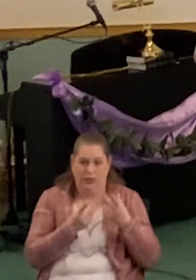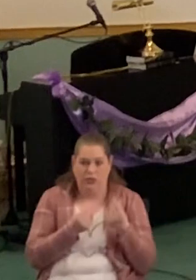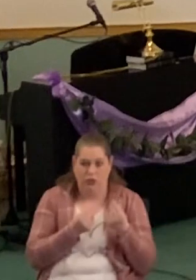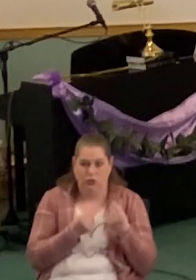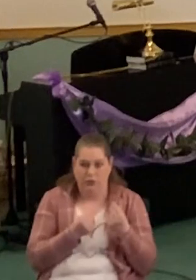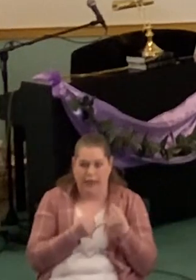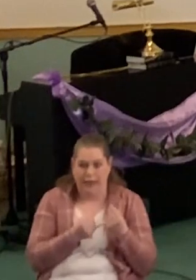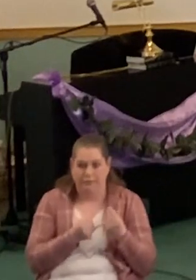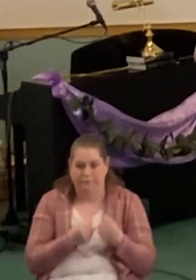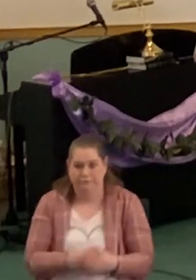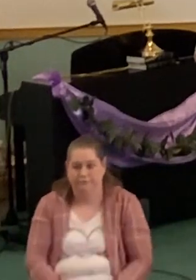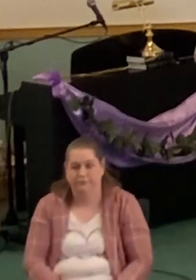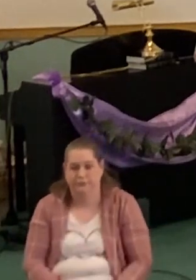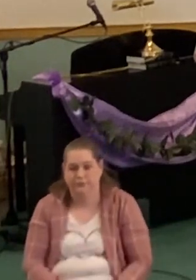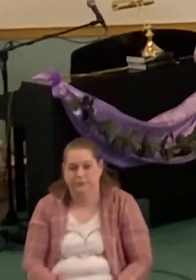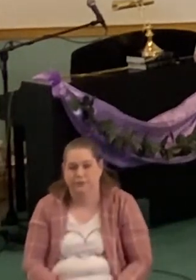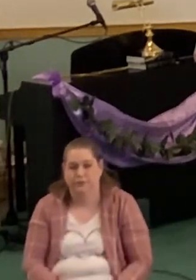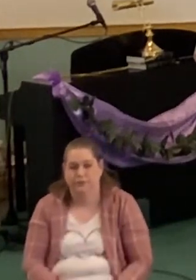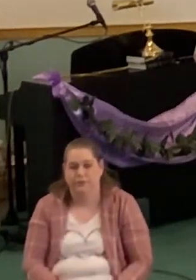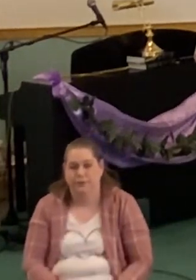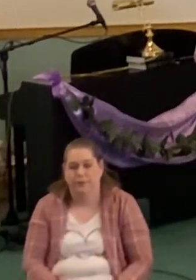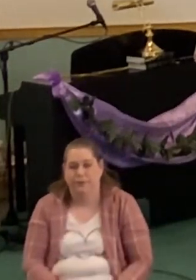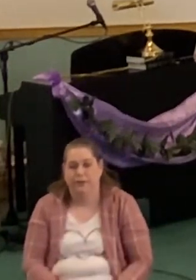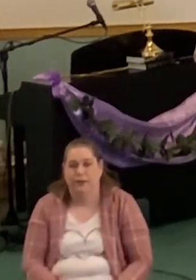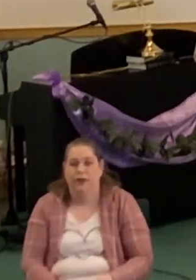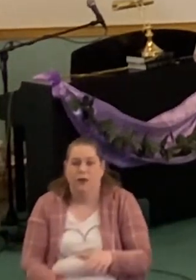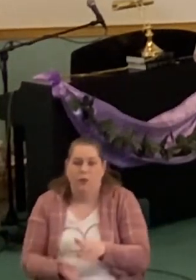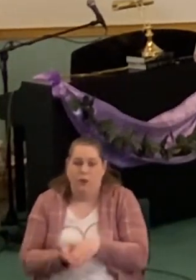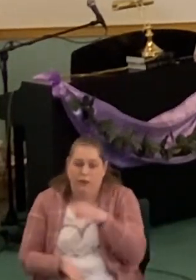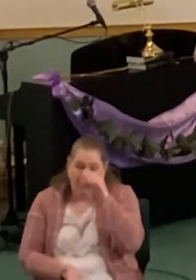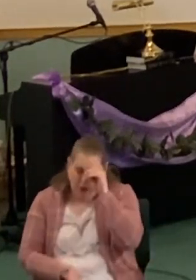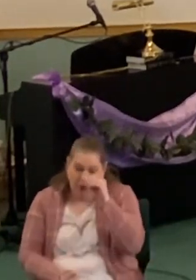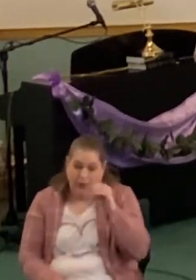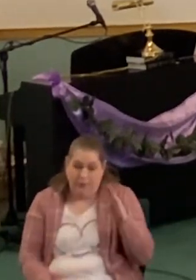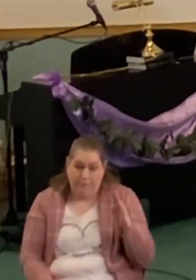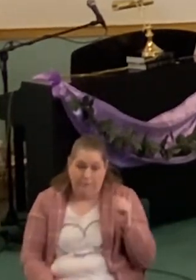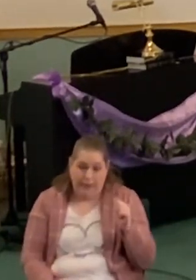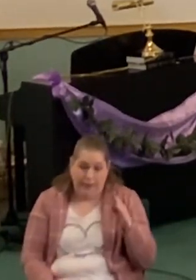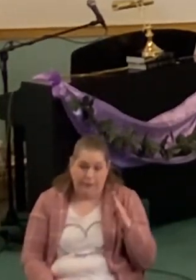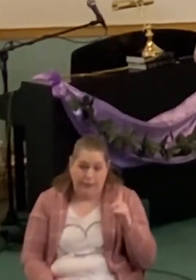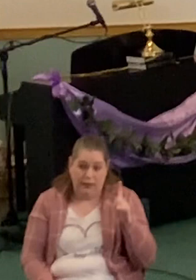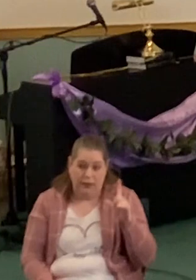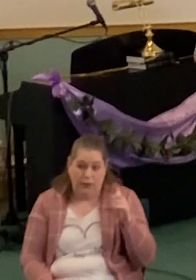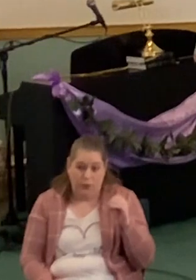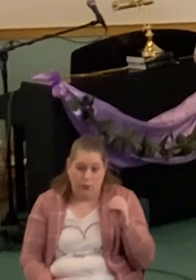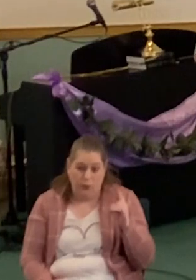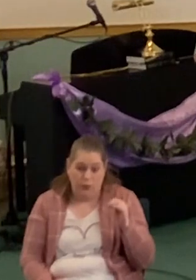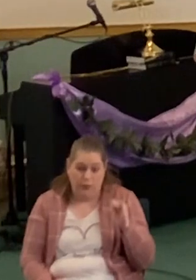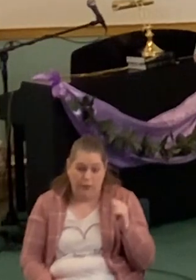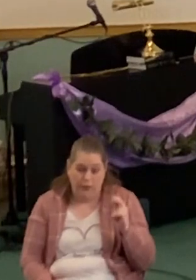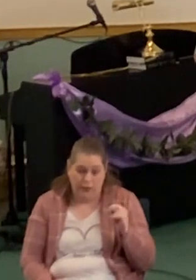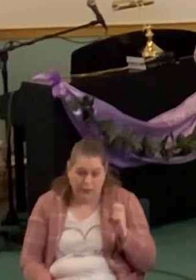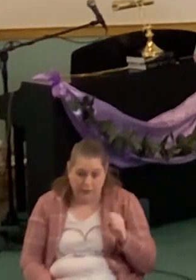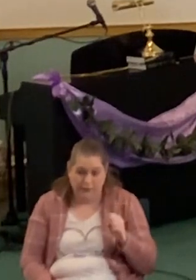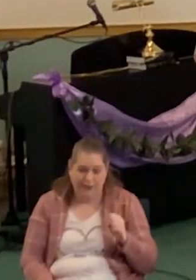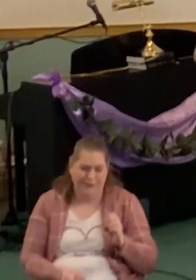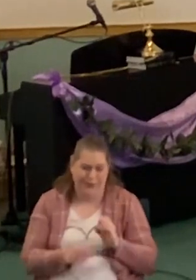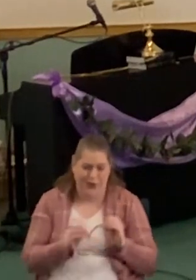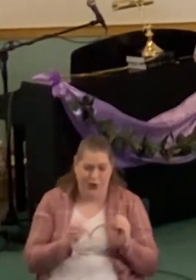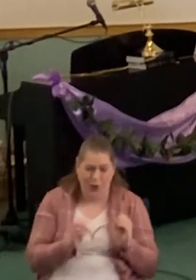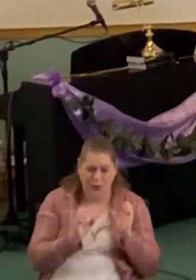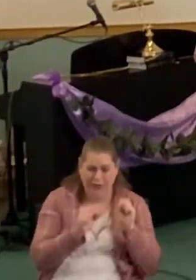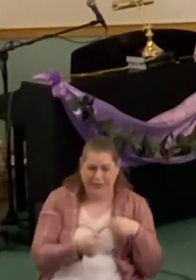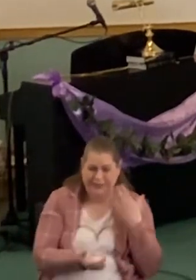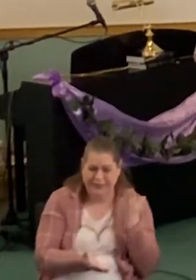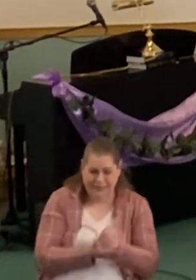discipline. We learn that the Babylonians, they will reign. Nothing is going to stop them. No one's going to be able to